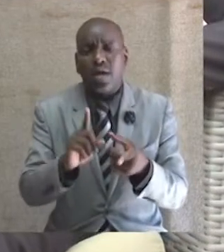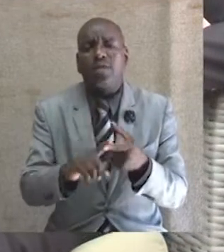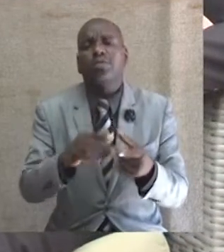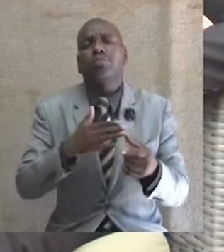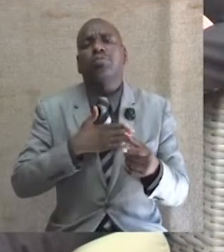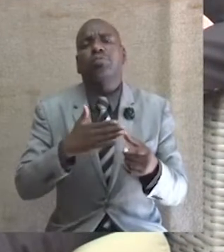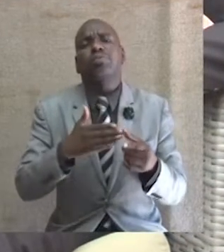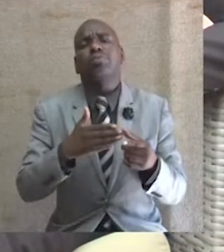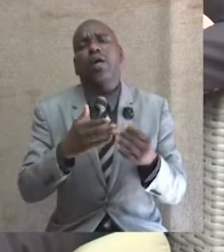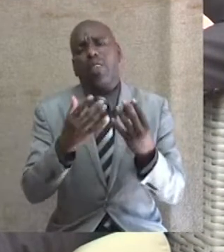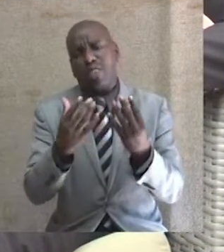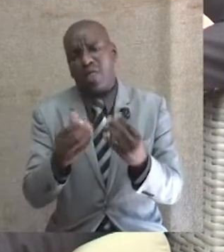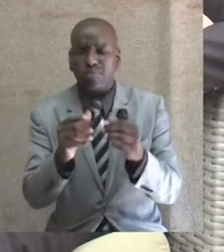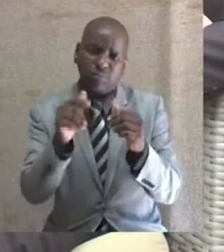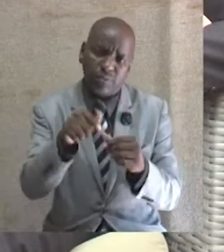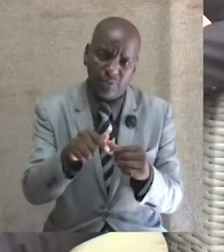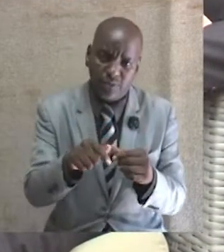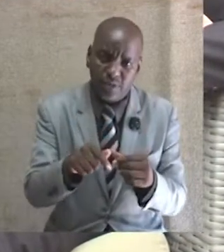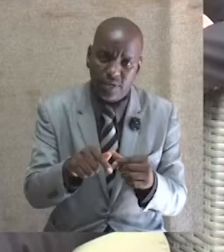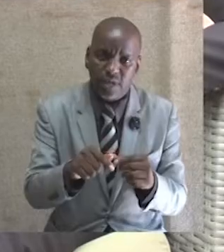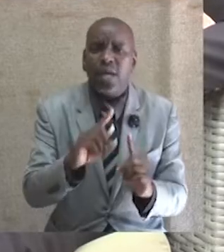It has to be user-friendly. The